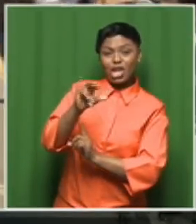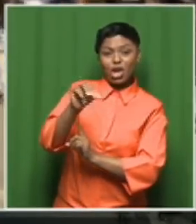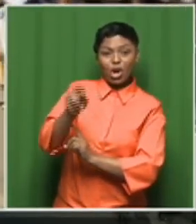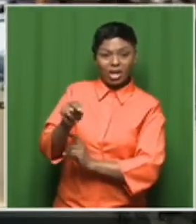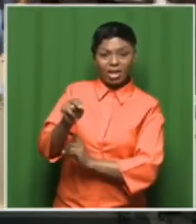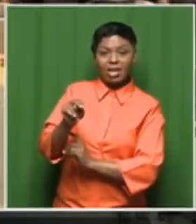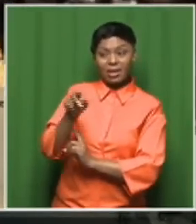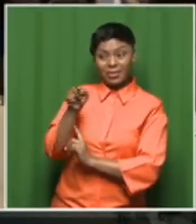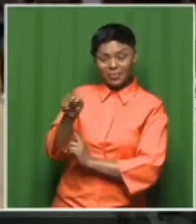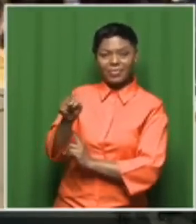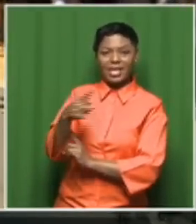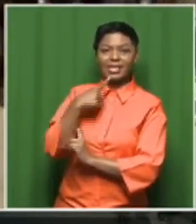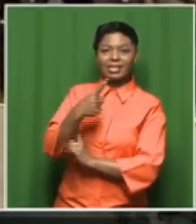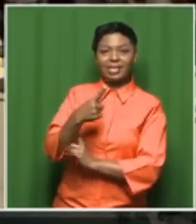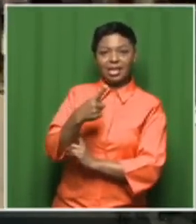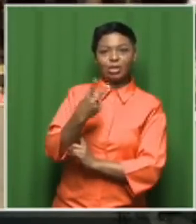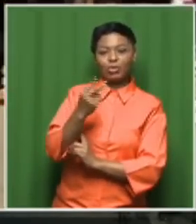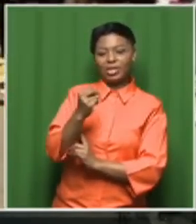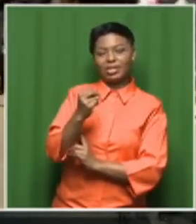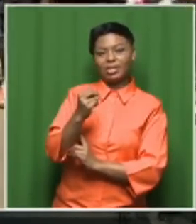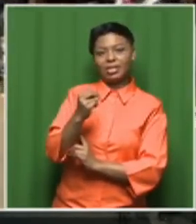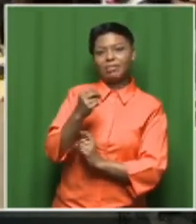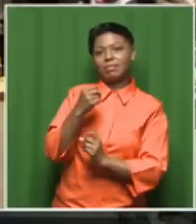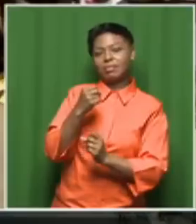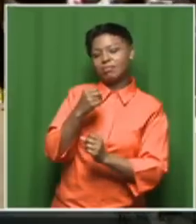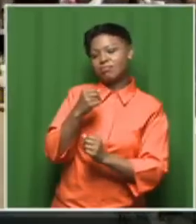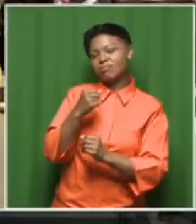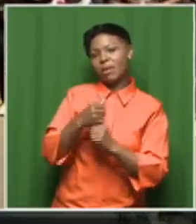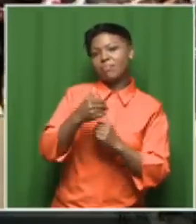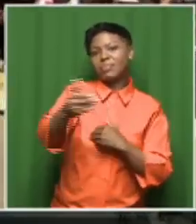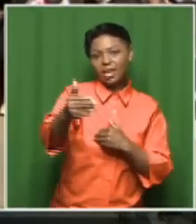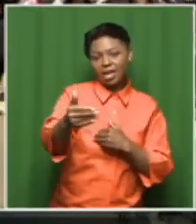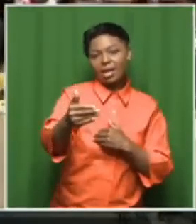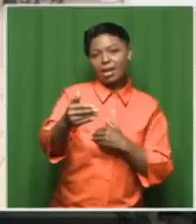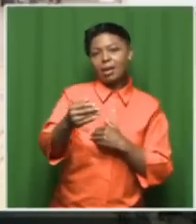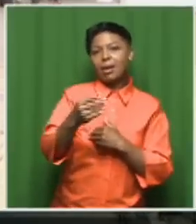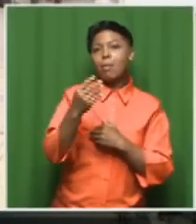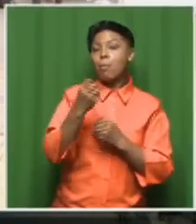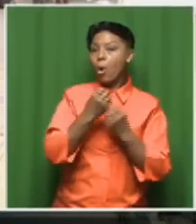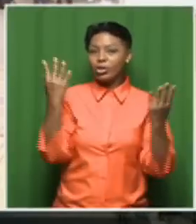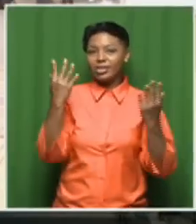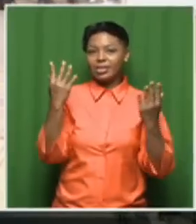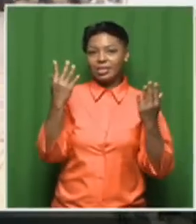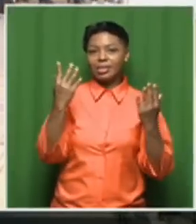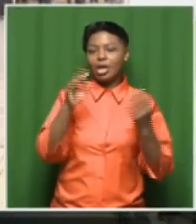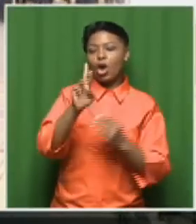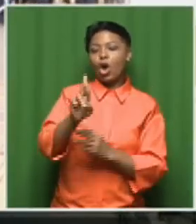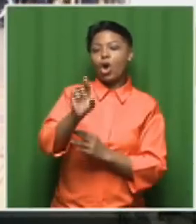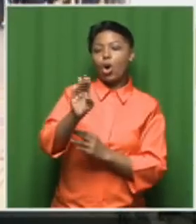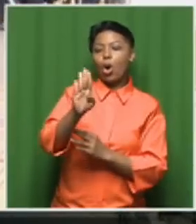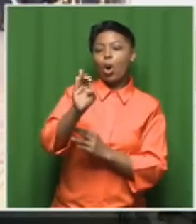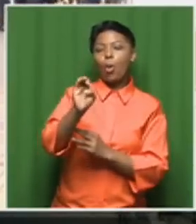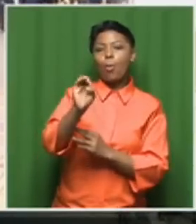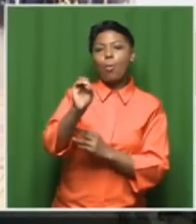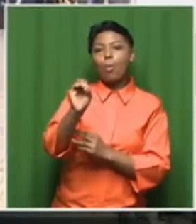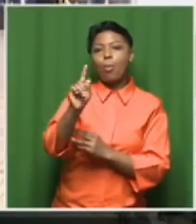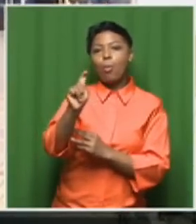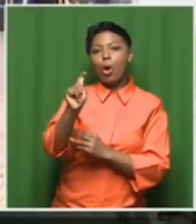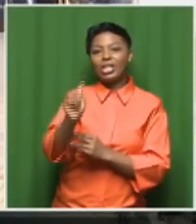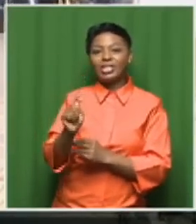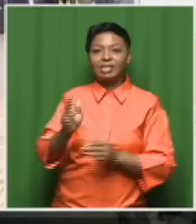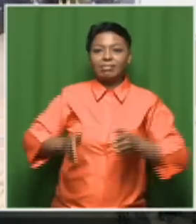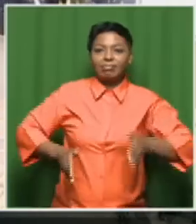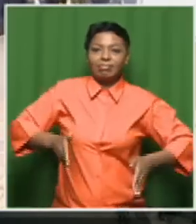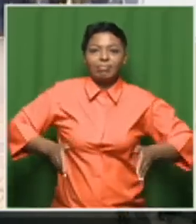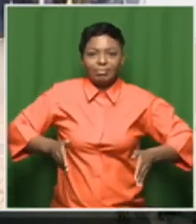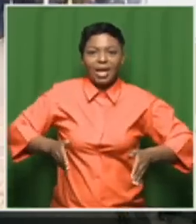more than 40 million droids, robots doing work. Now, what does that mean? It means they've succeeded